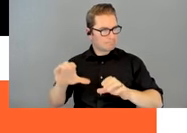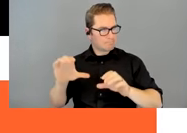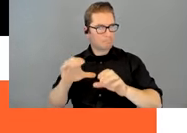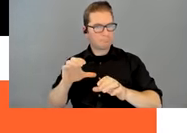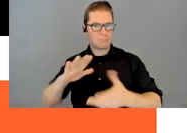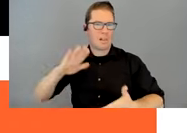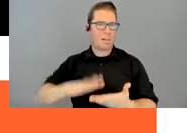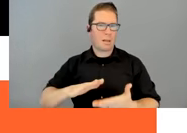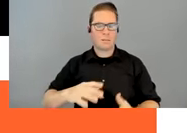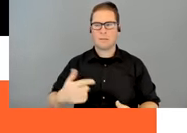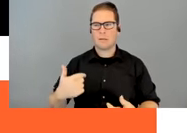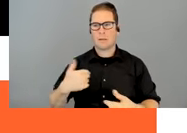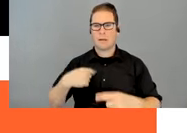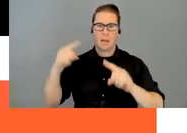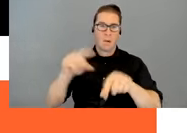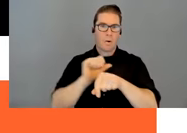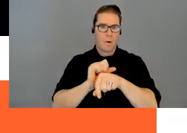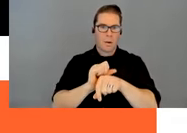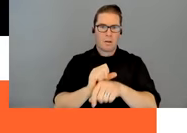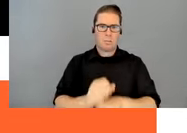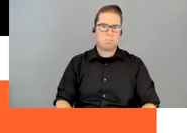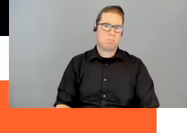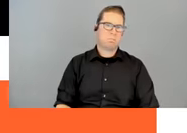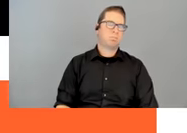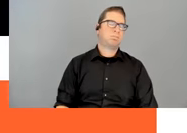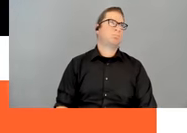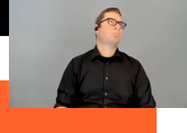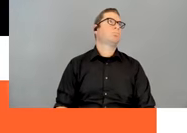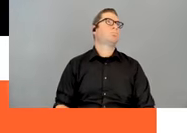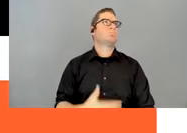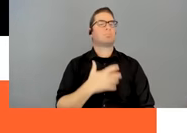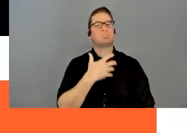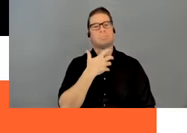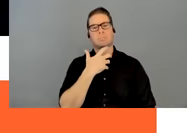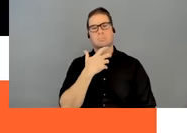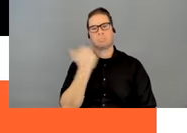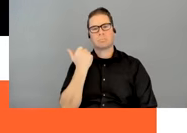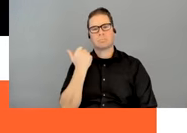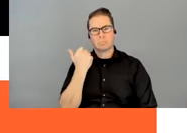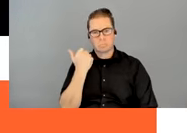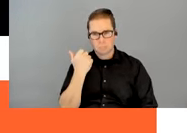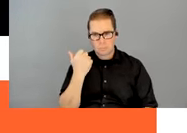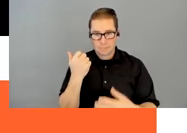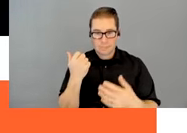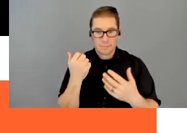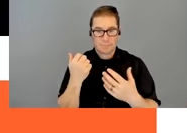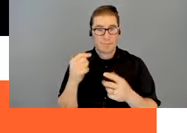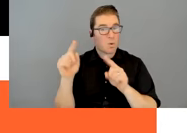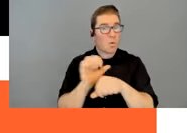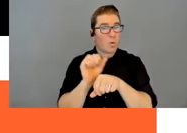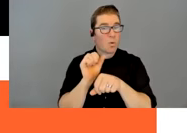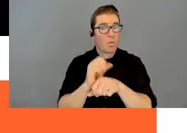you do not wanna go to work. You don't wanna do the work. Not feeling good at one's job,